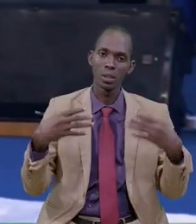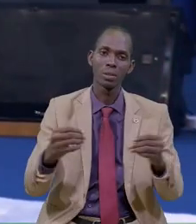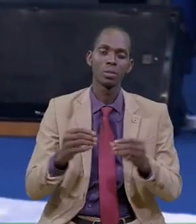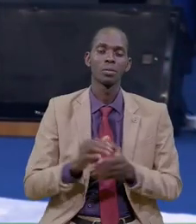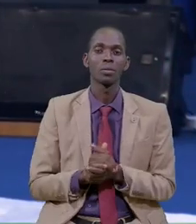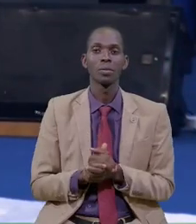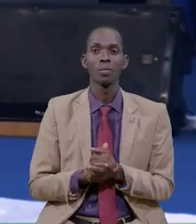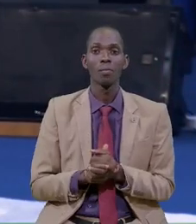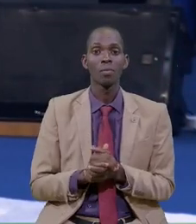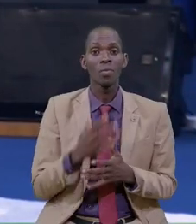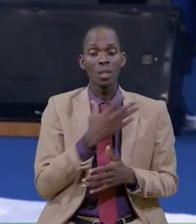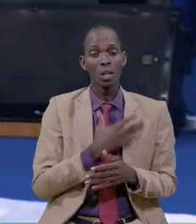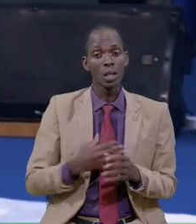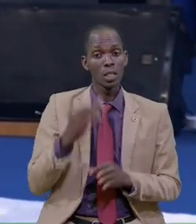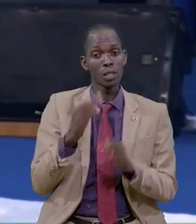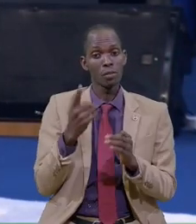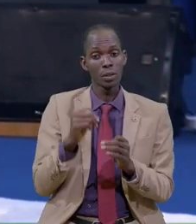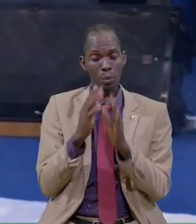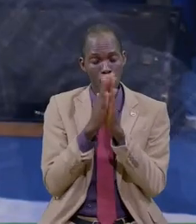And it's the prayer of faith that does